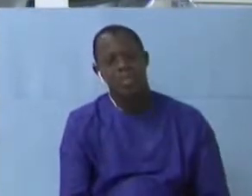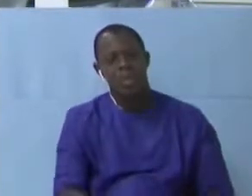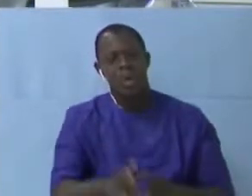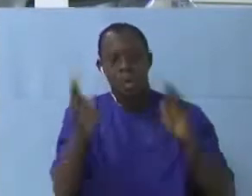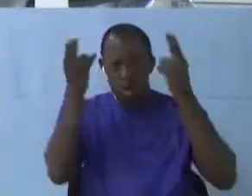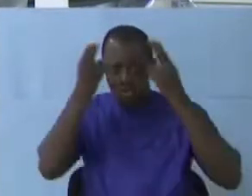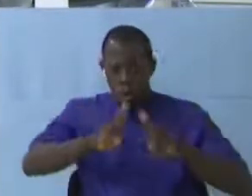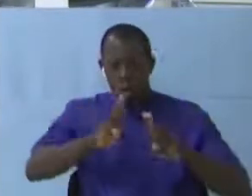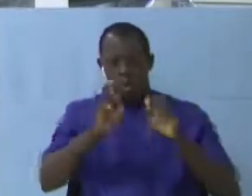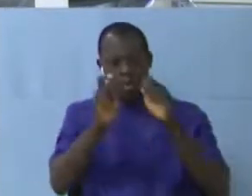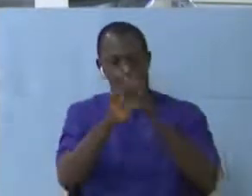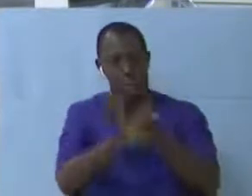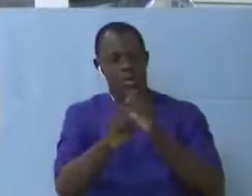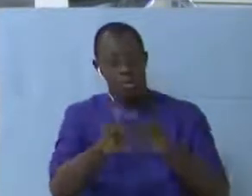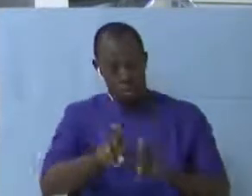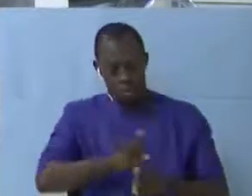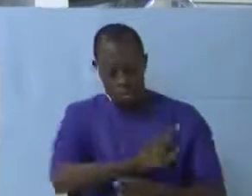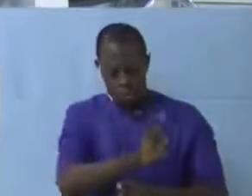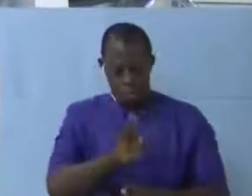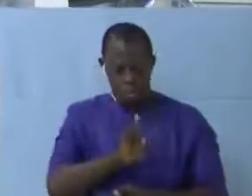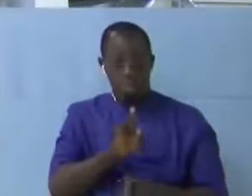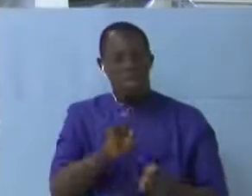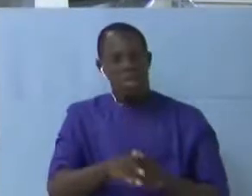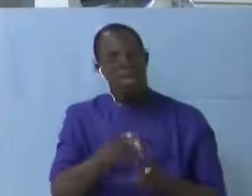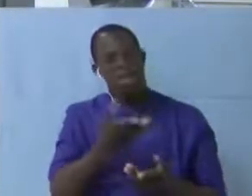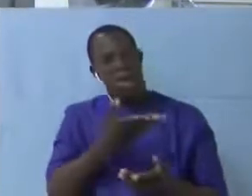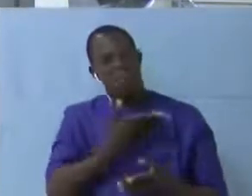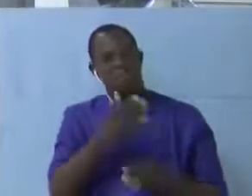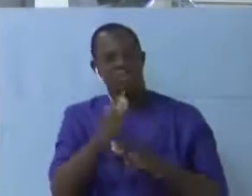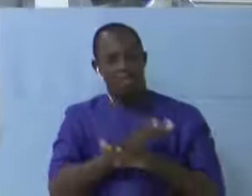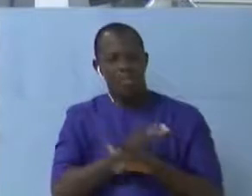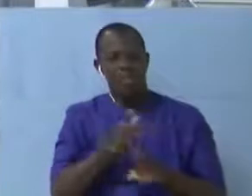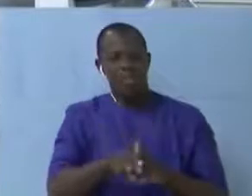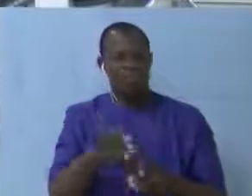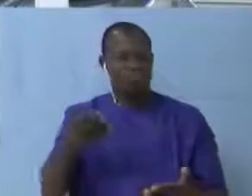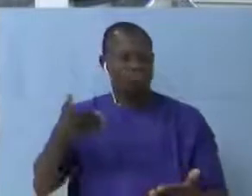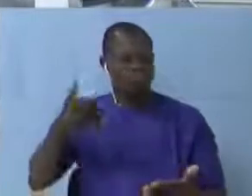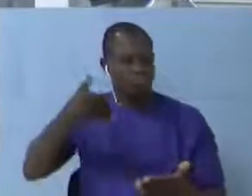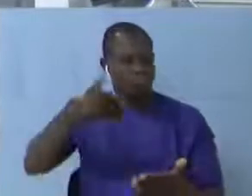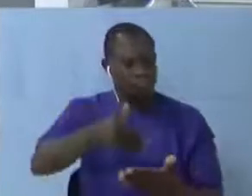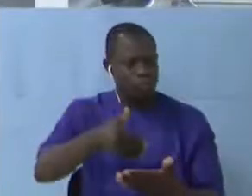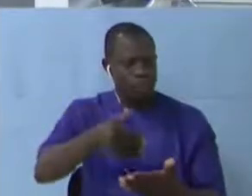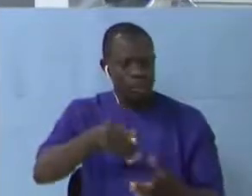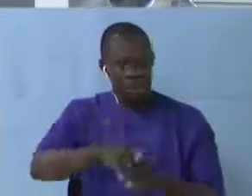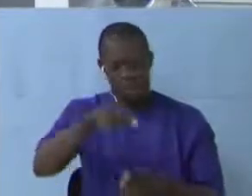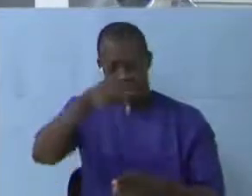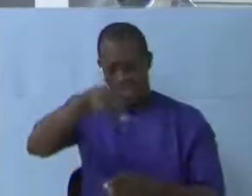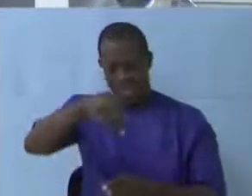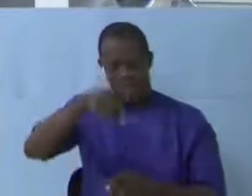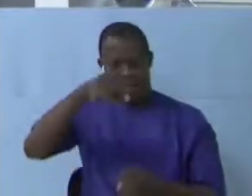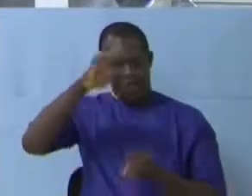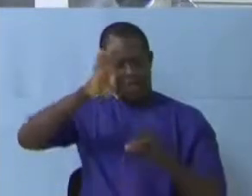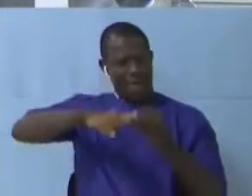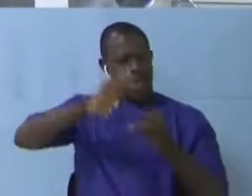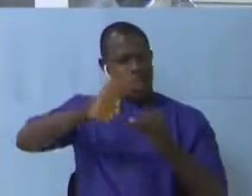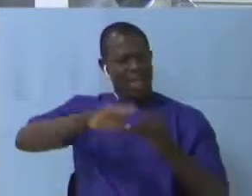reform. We almost to the final, you know, this is the final year